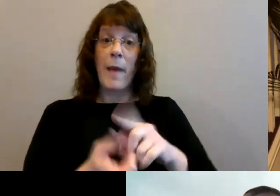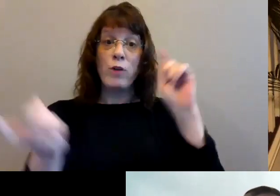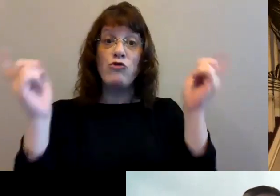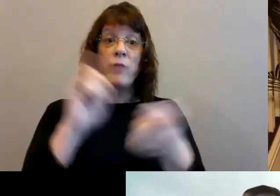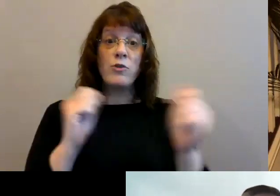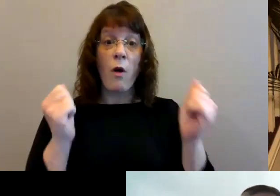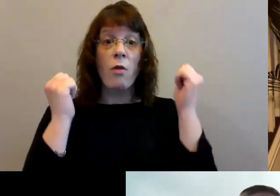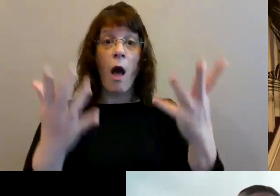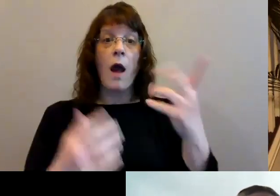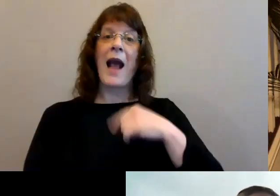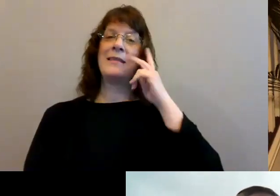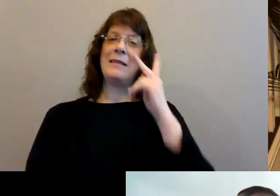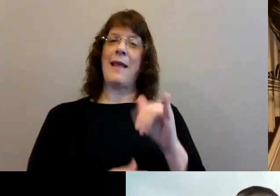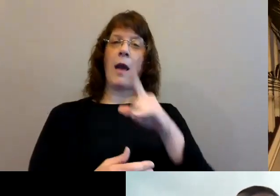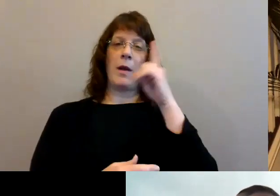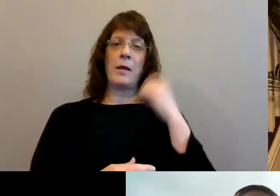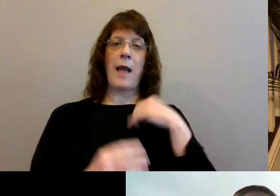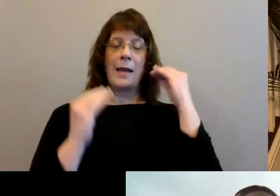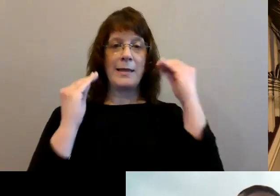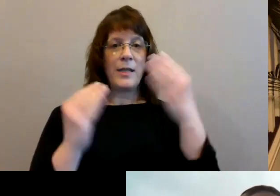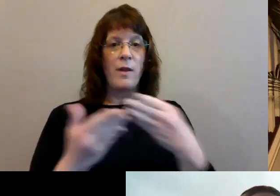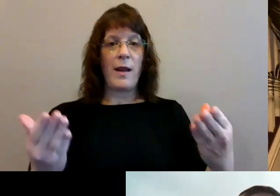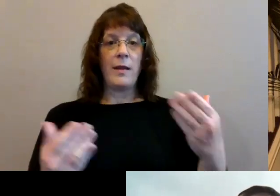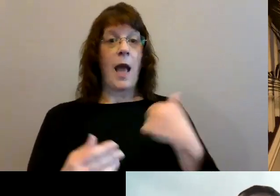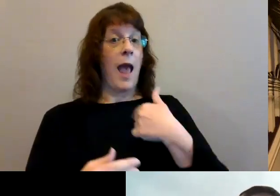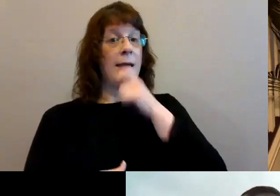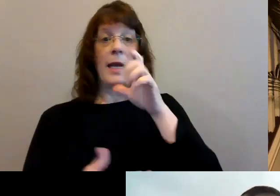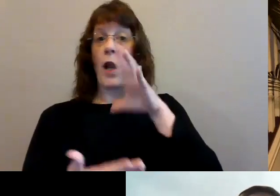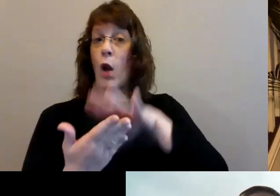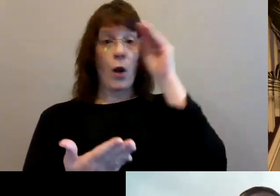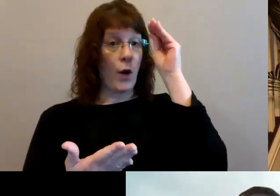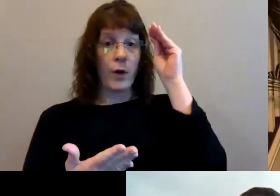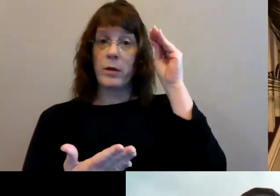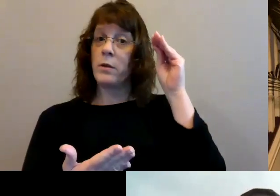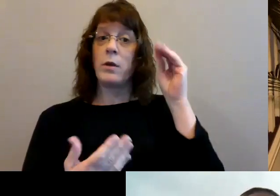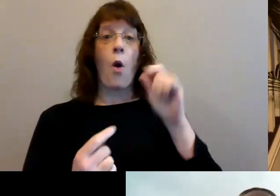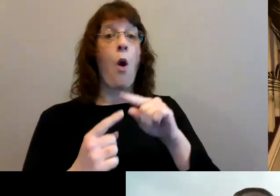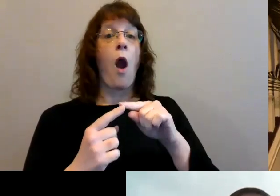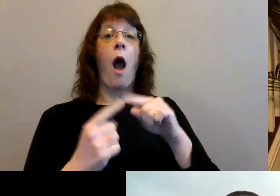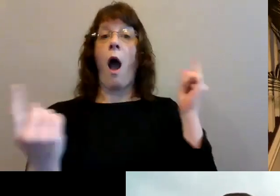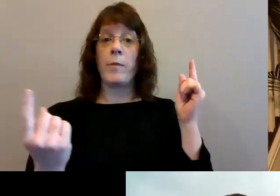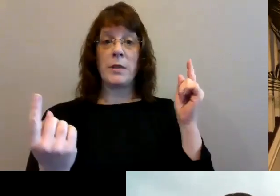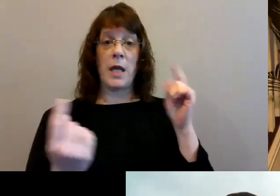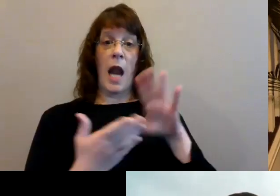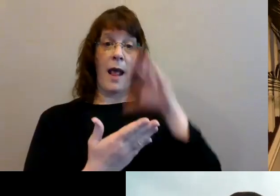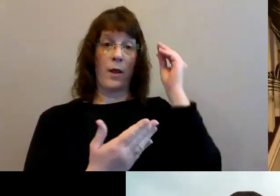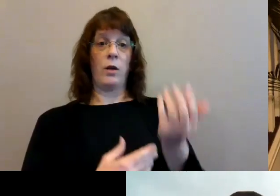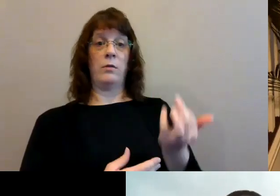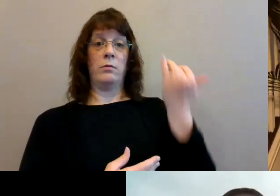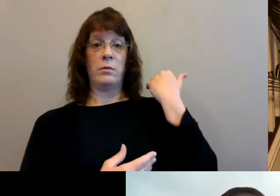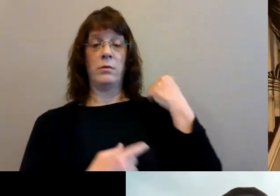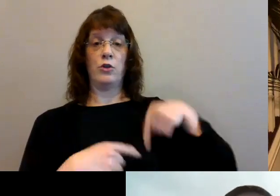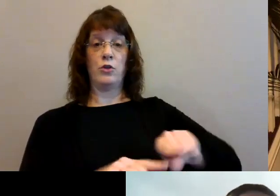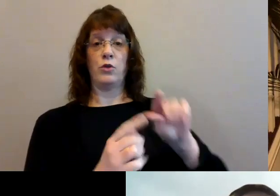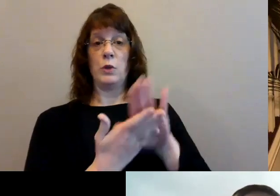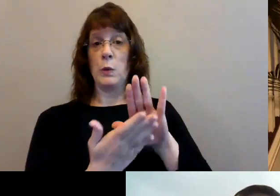I teach things that like I did not learn or were completely opposite of what I had learned when I was in school.